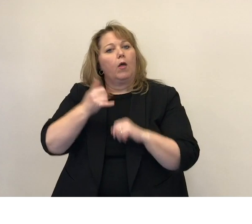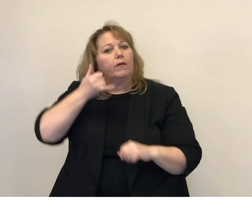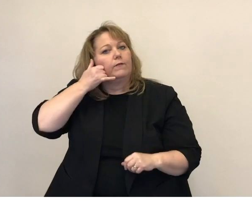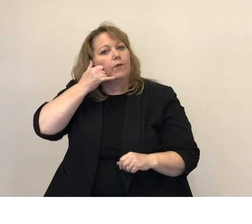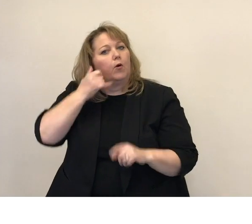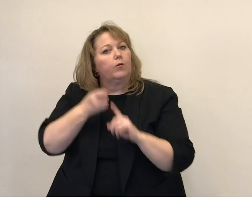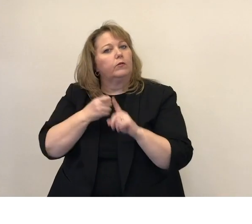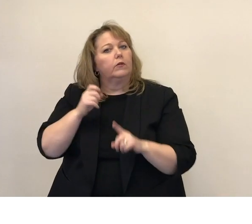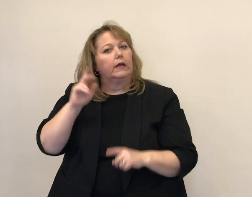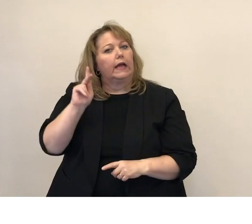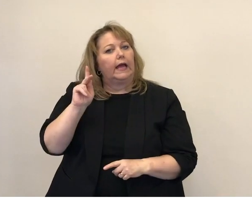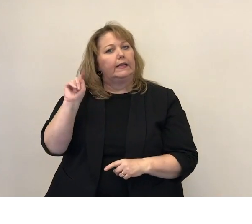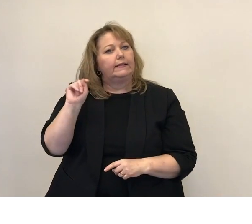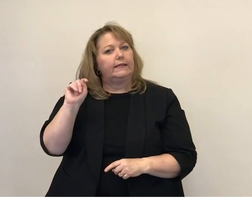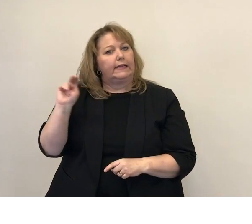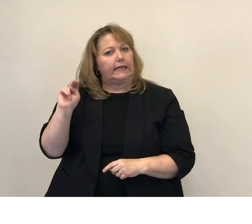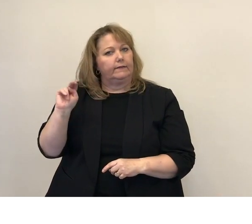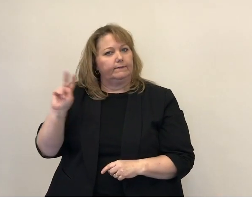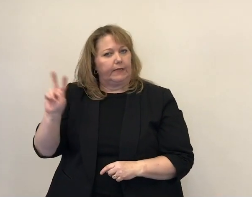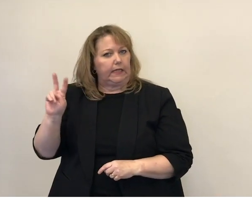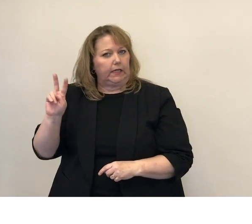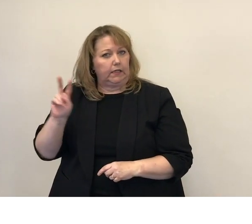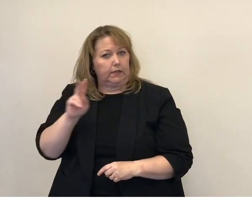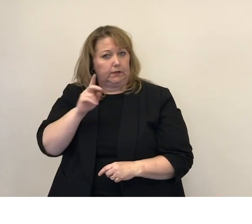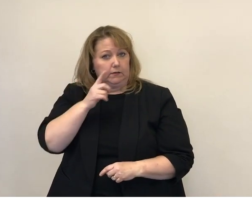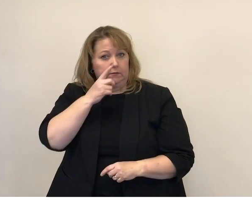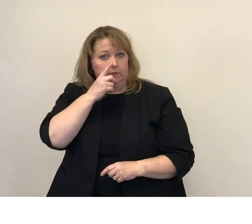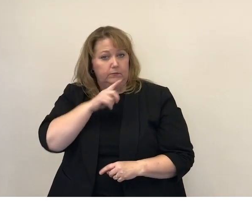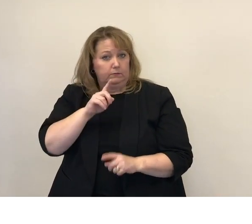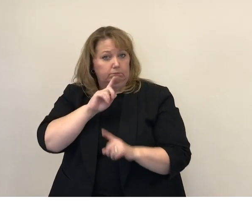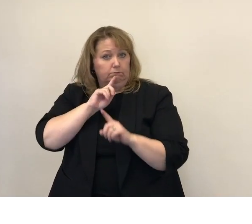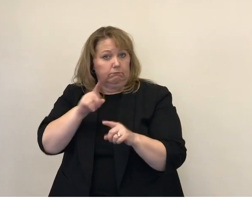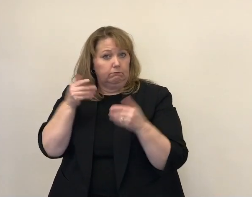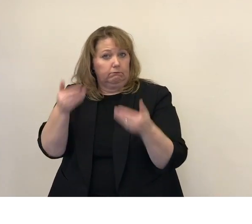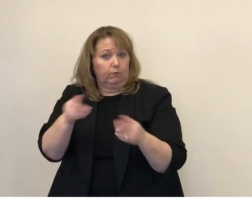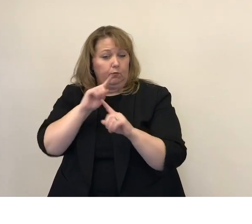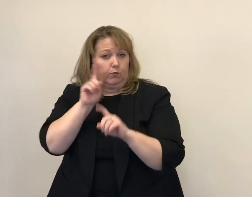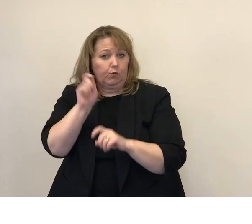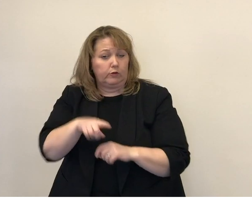from KTNV. If you're on the line, could you please unmute yourself and